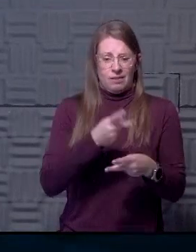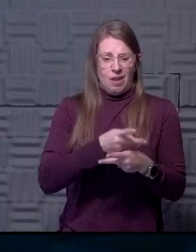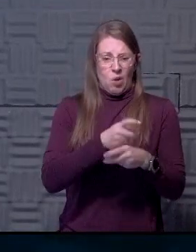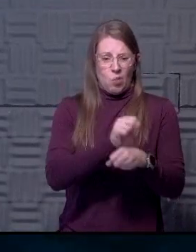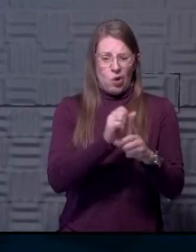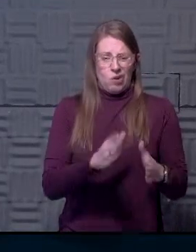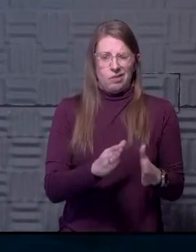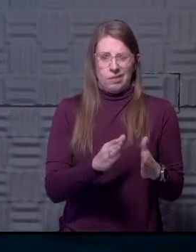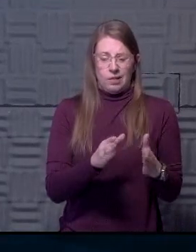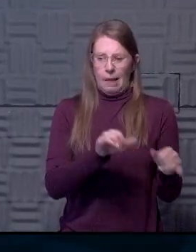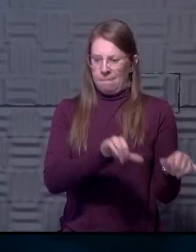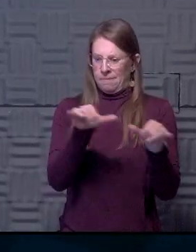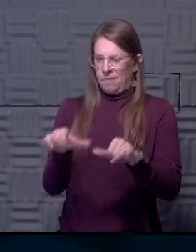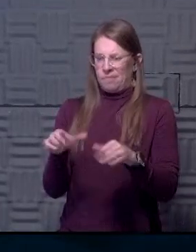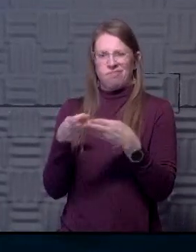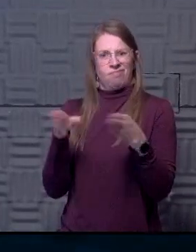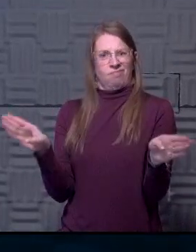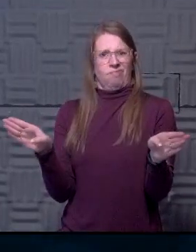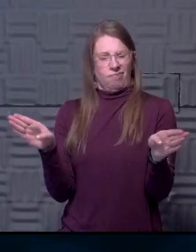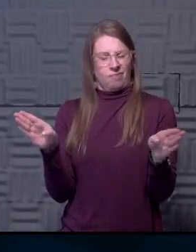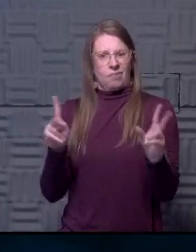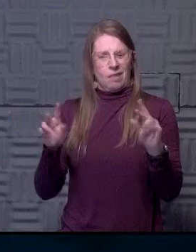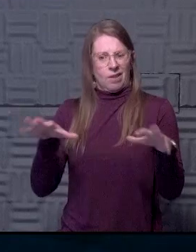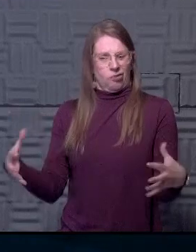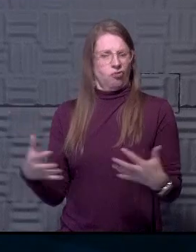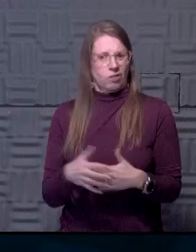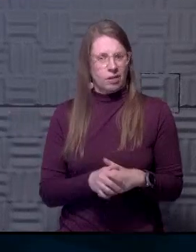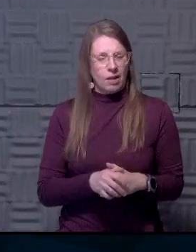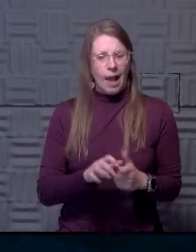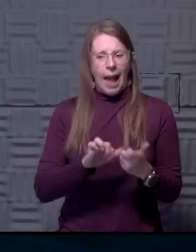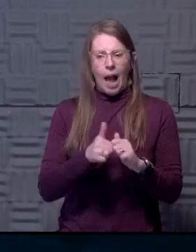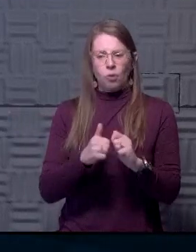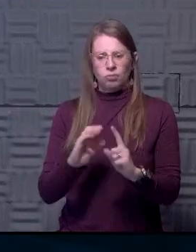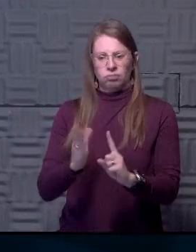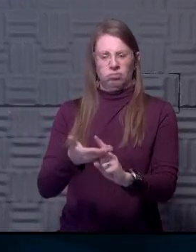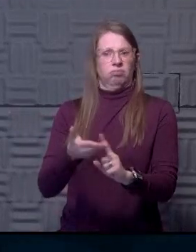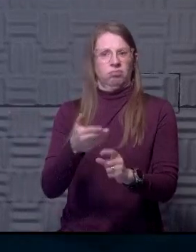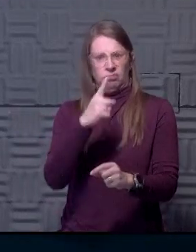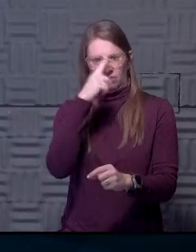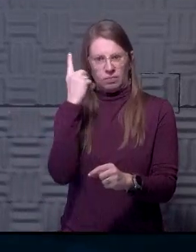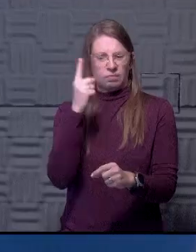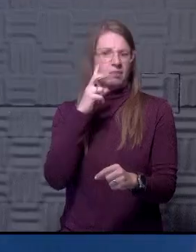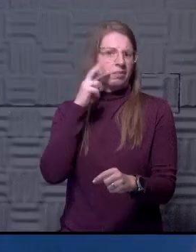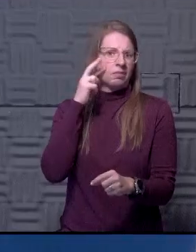how do we especially get that message into Hispanic and African American and other minority communities?